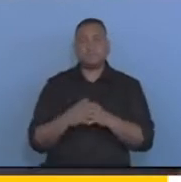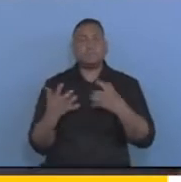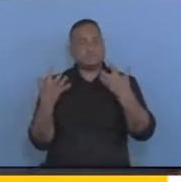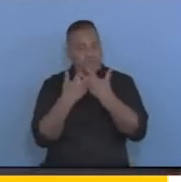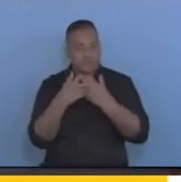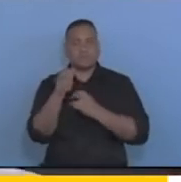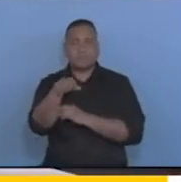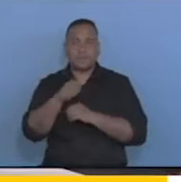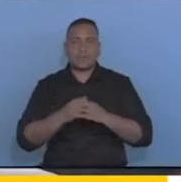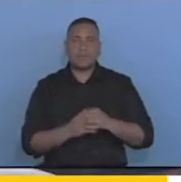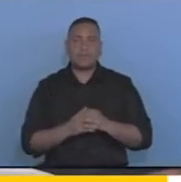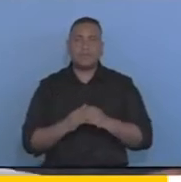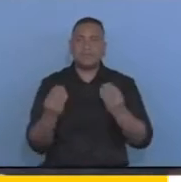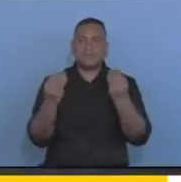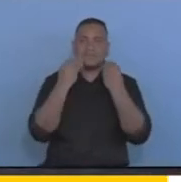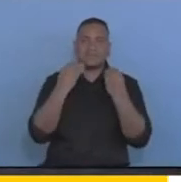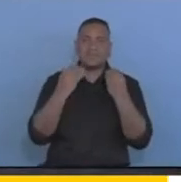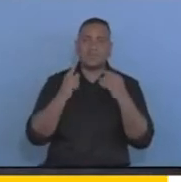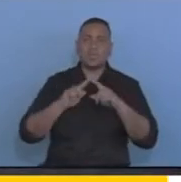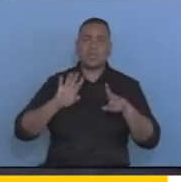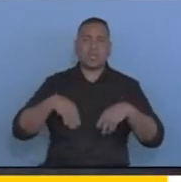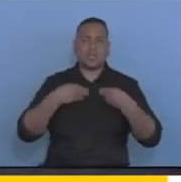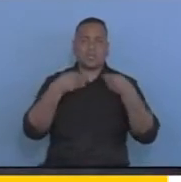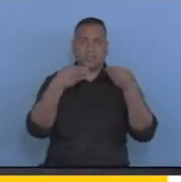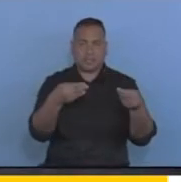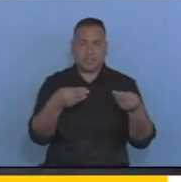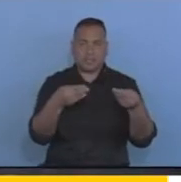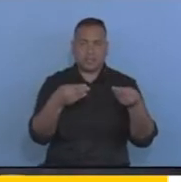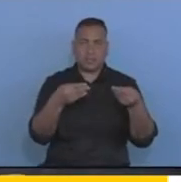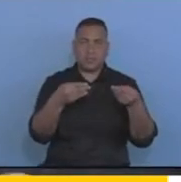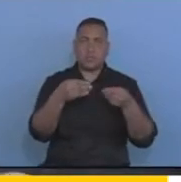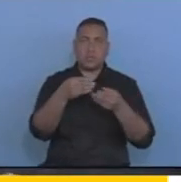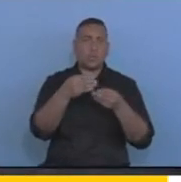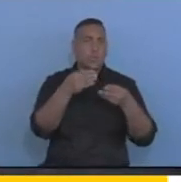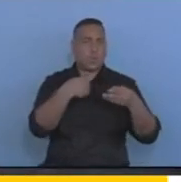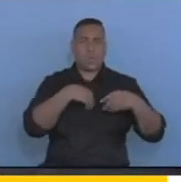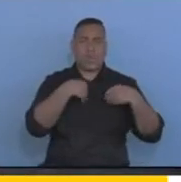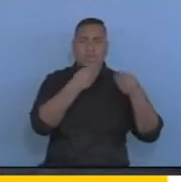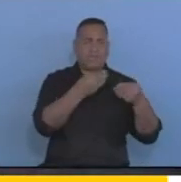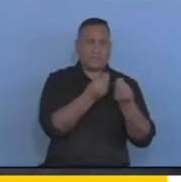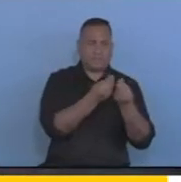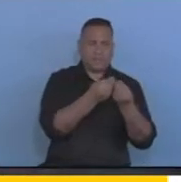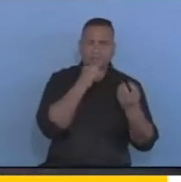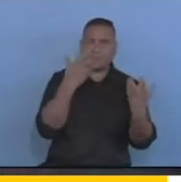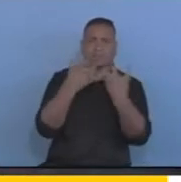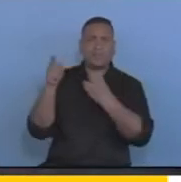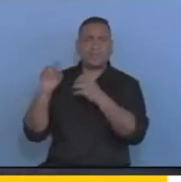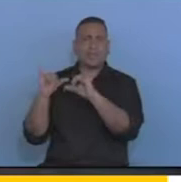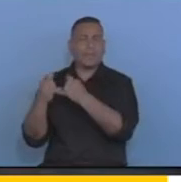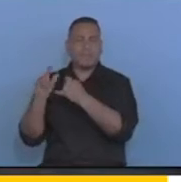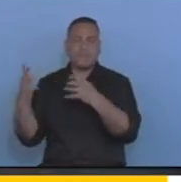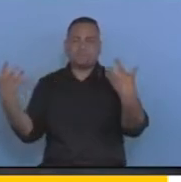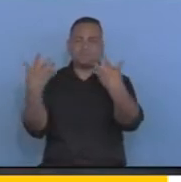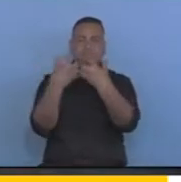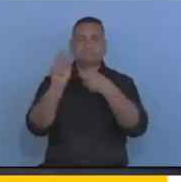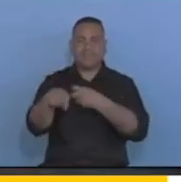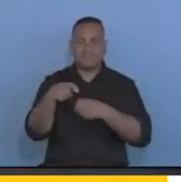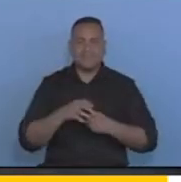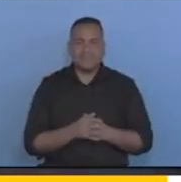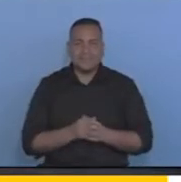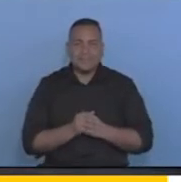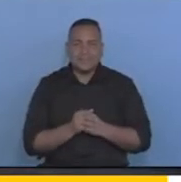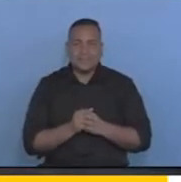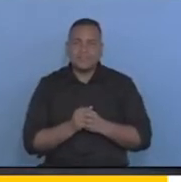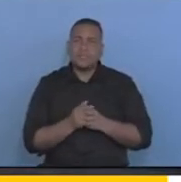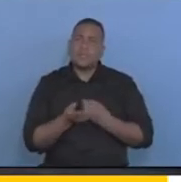any training that is not industry related. So we are currently training and delivering for the manufacturing industry,